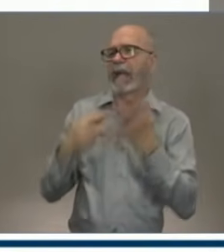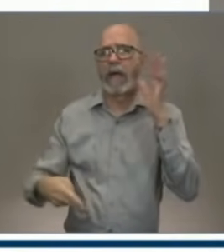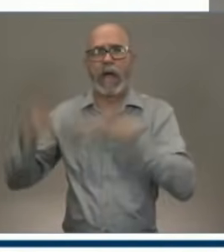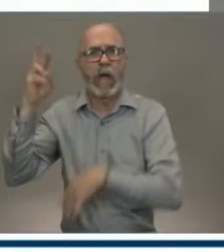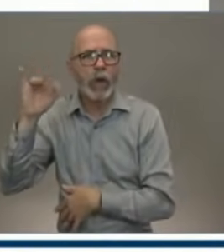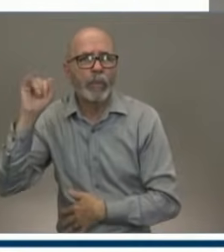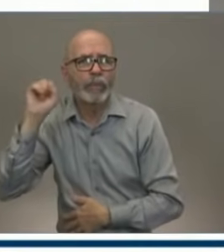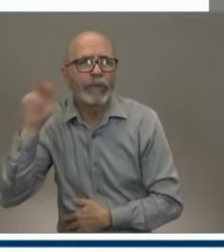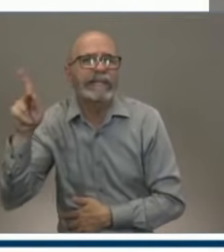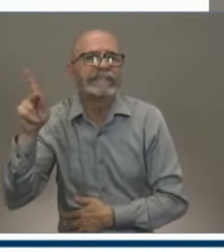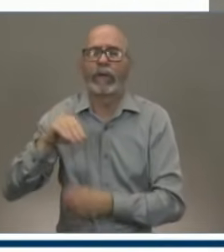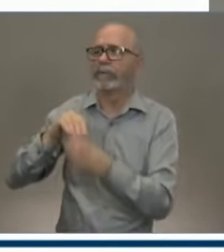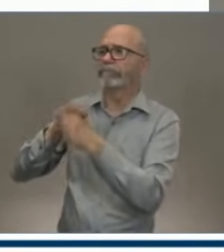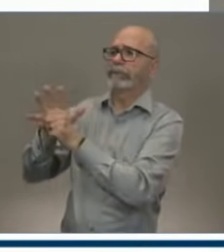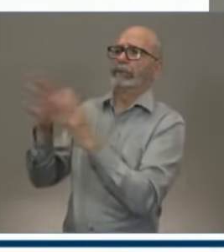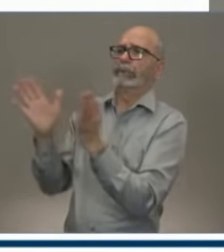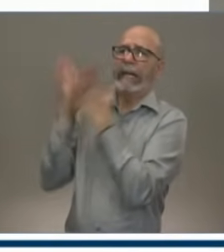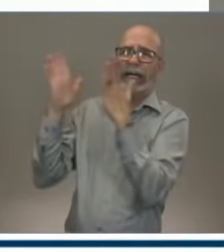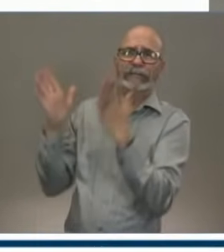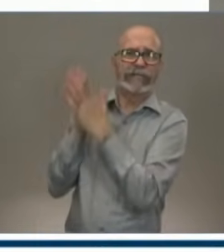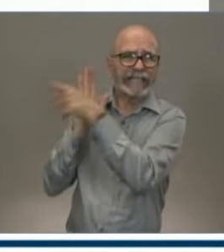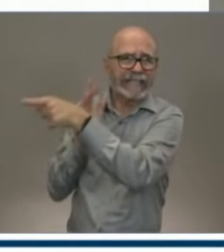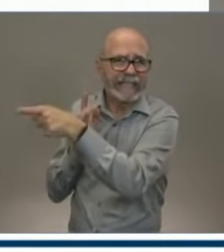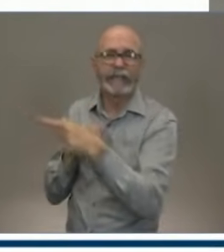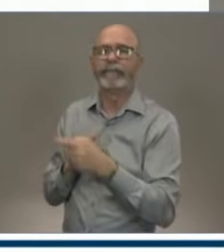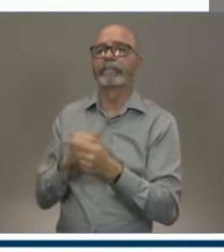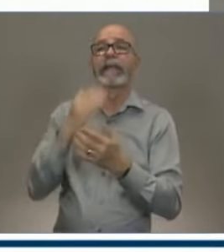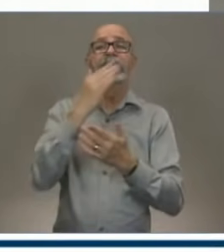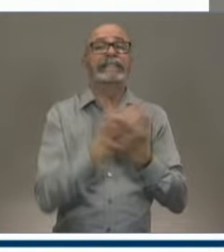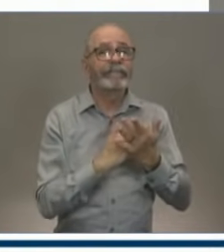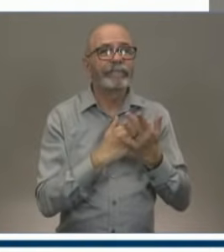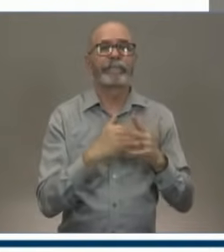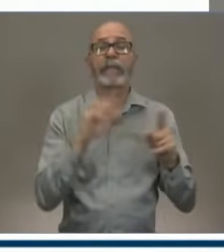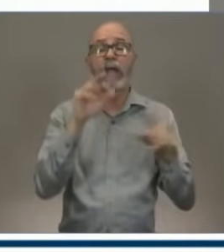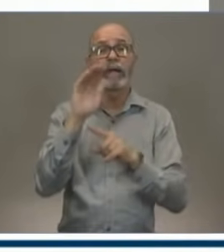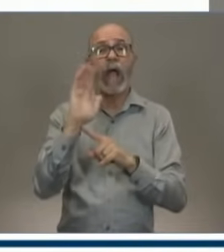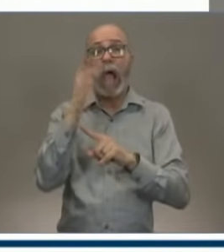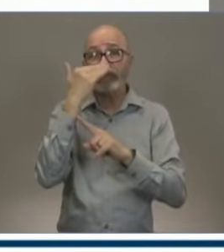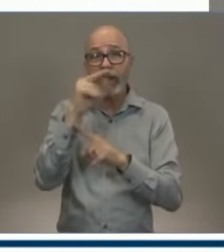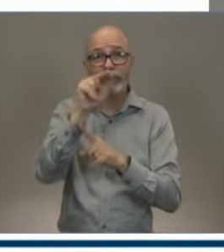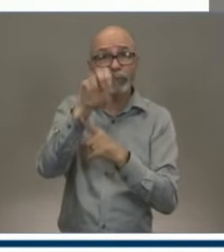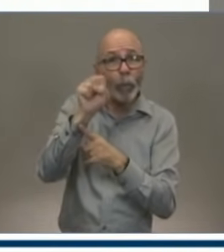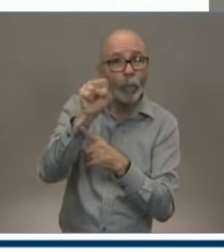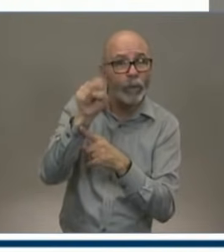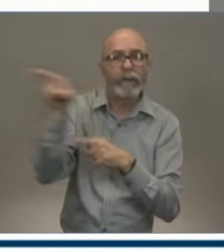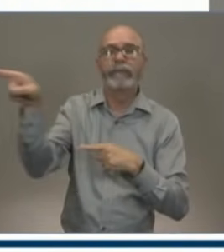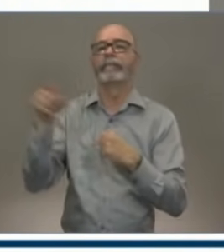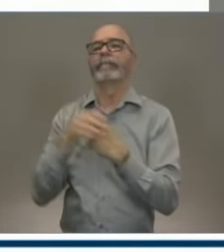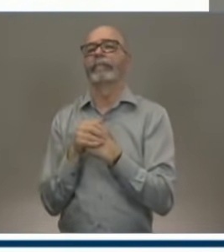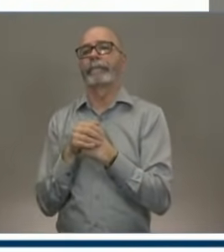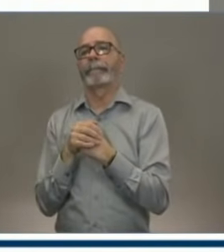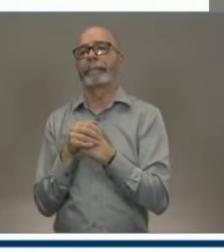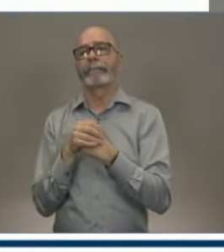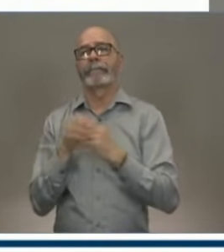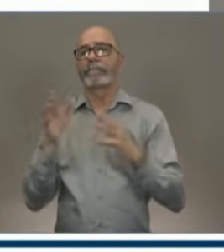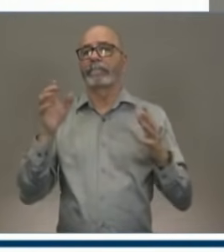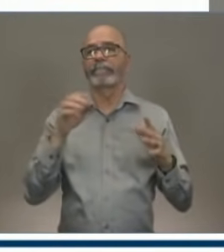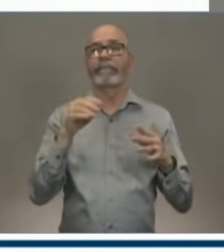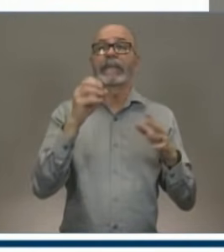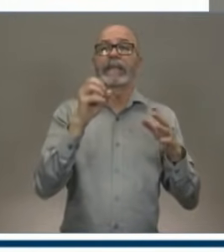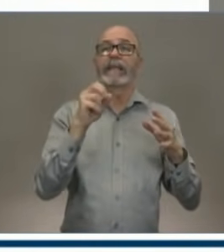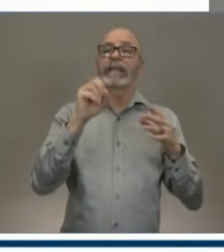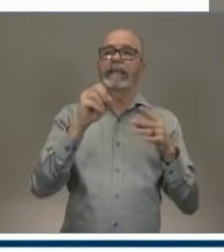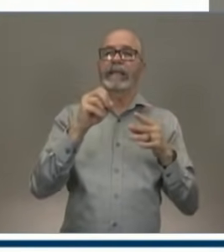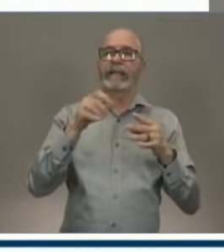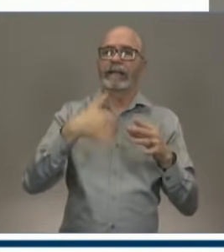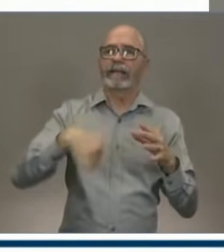with both our African, Nova Scotian, and our First Nations communities around those. We also know that there